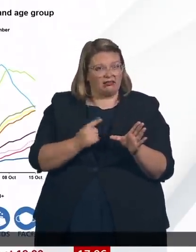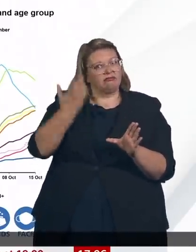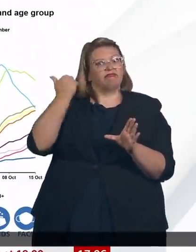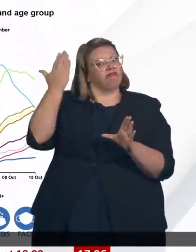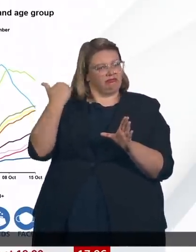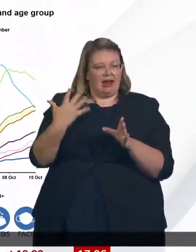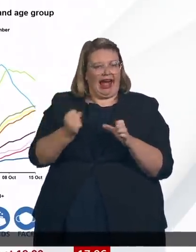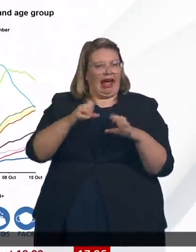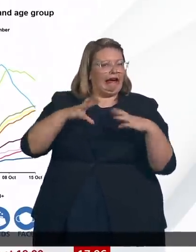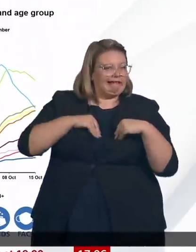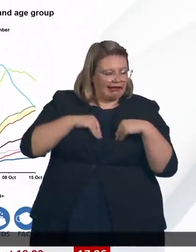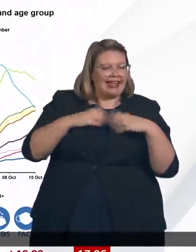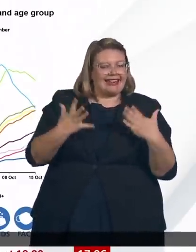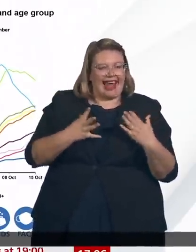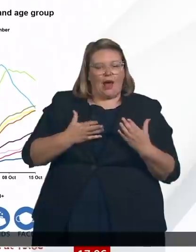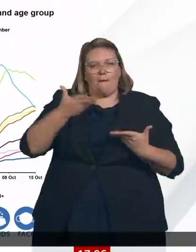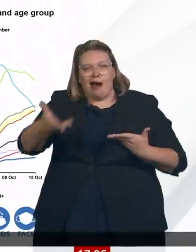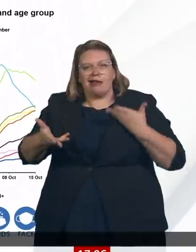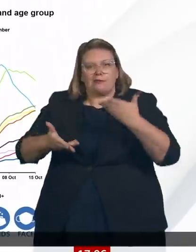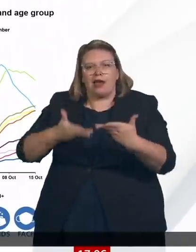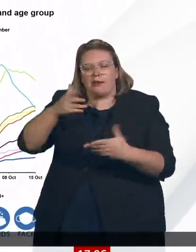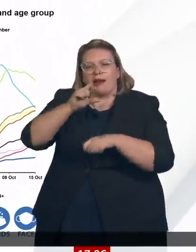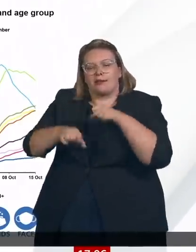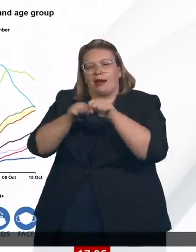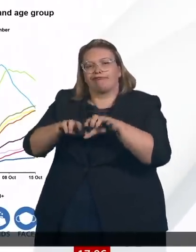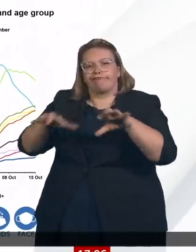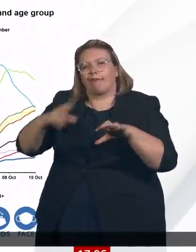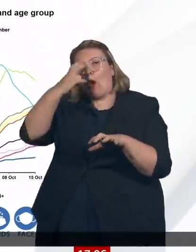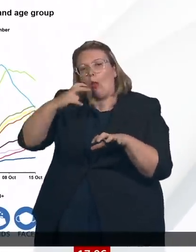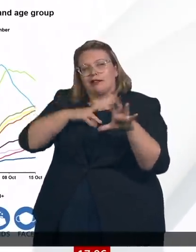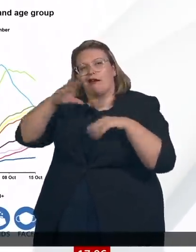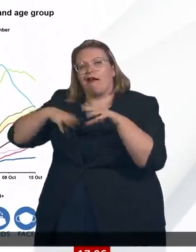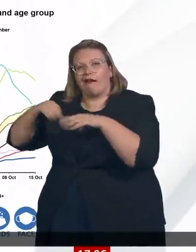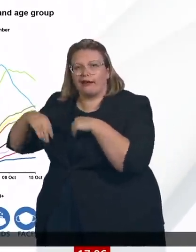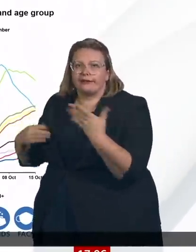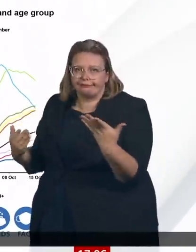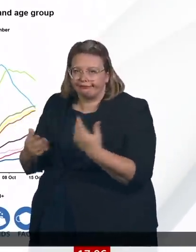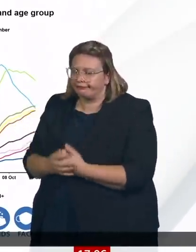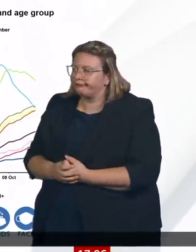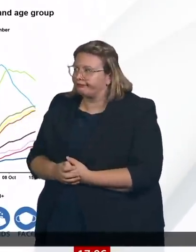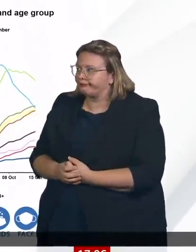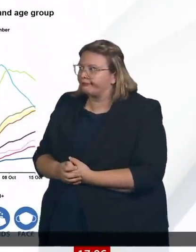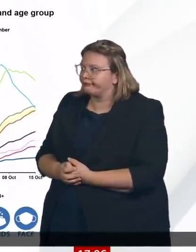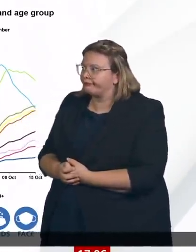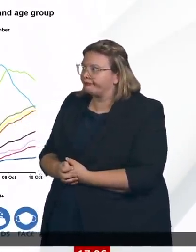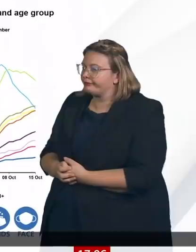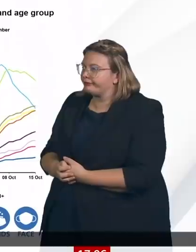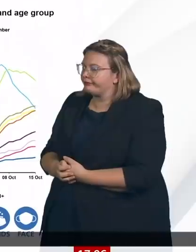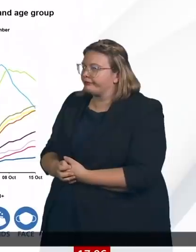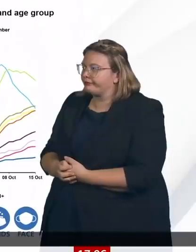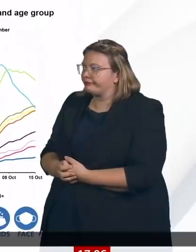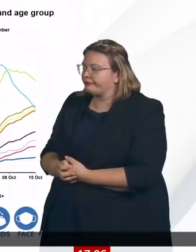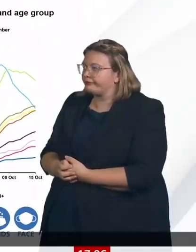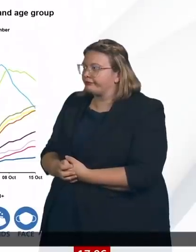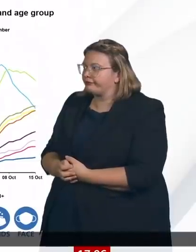now penetrating those older age groups as we go forwards in time. And these are